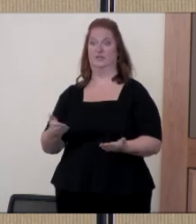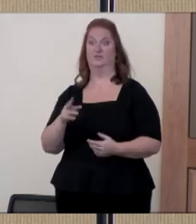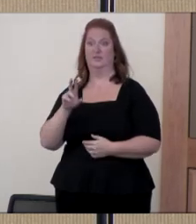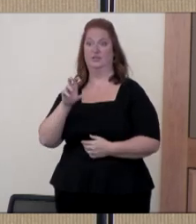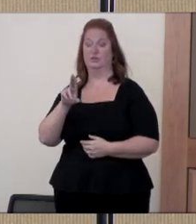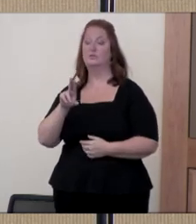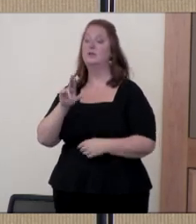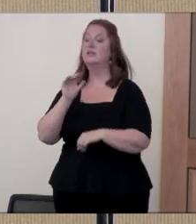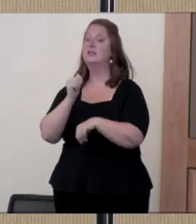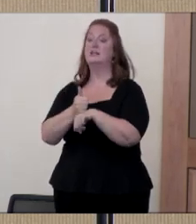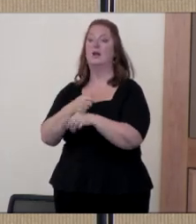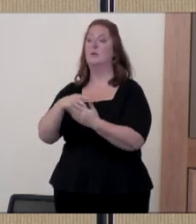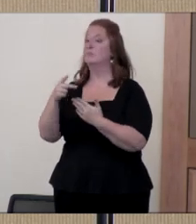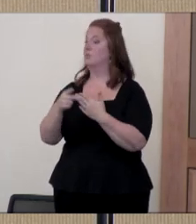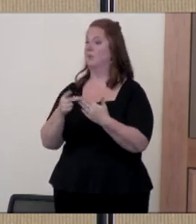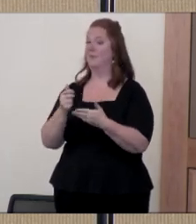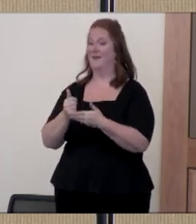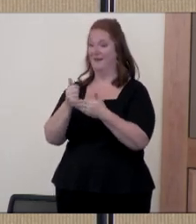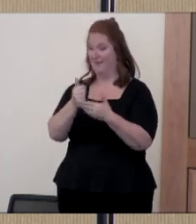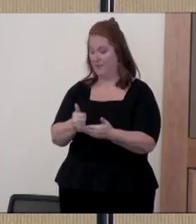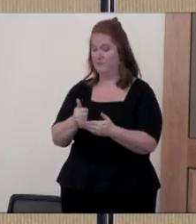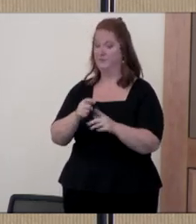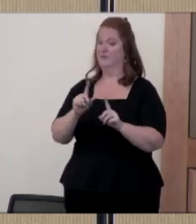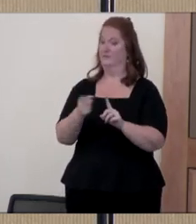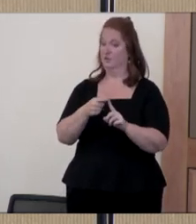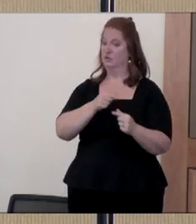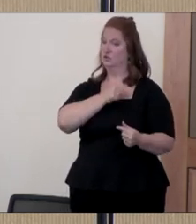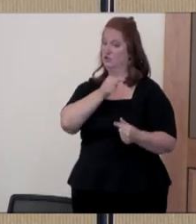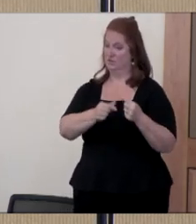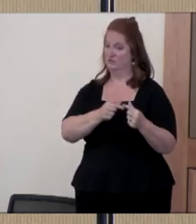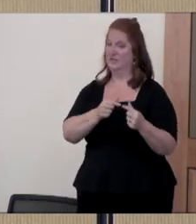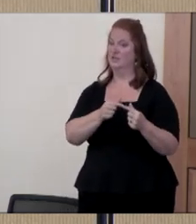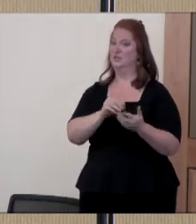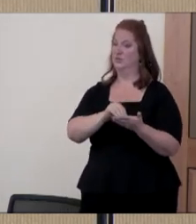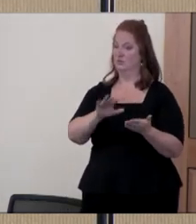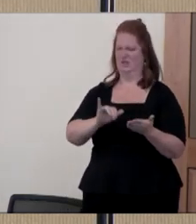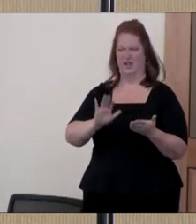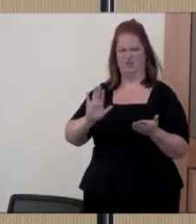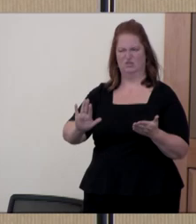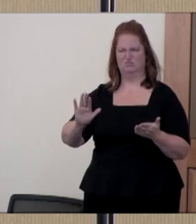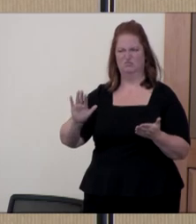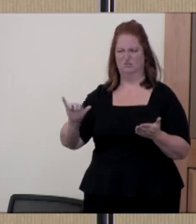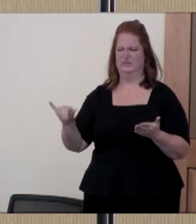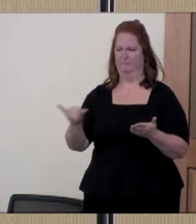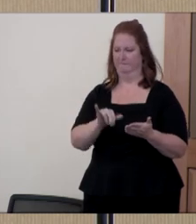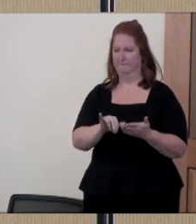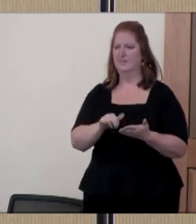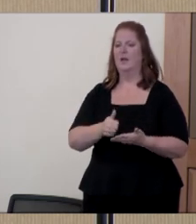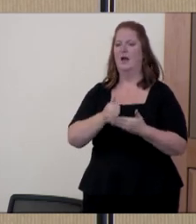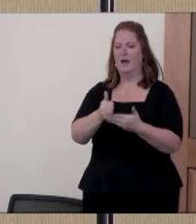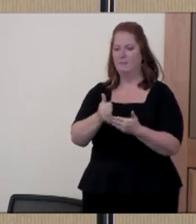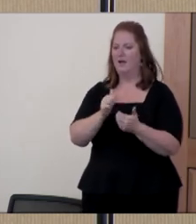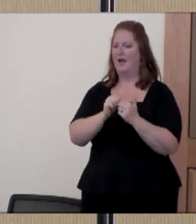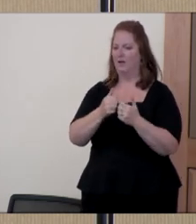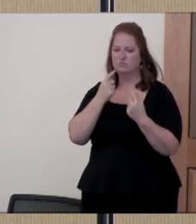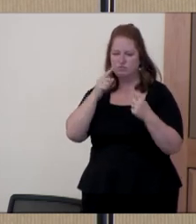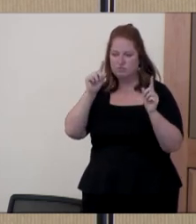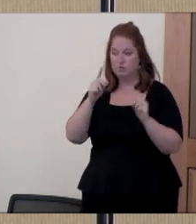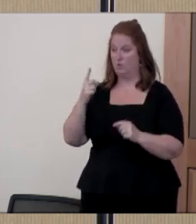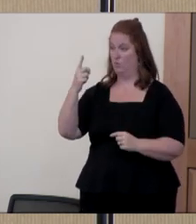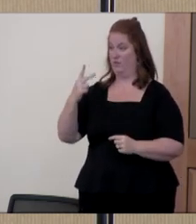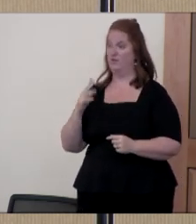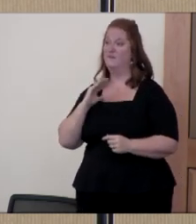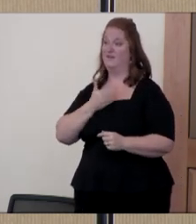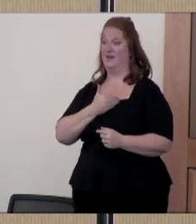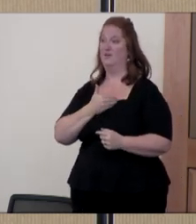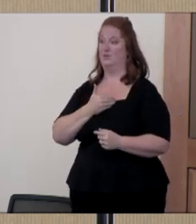basically designed to help first-generation students like her figure out how to thrive. About a third of our students, by the way,